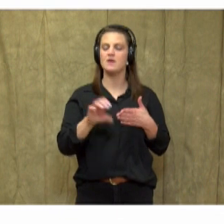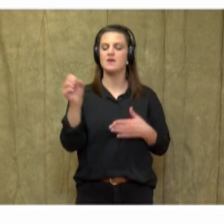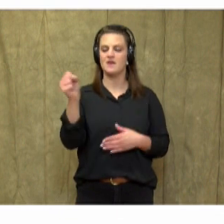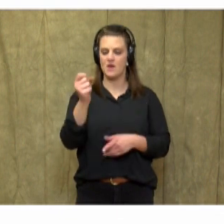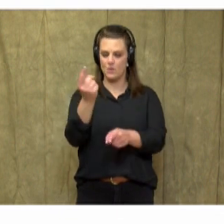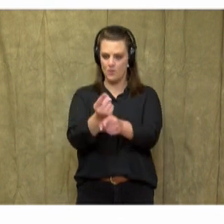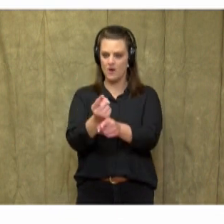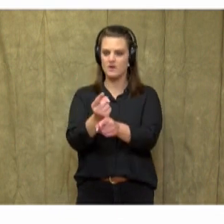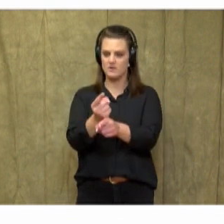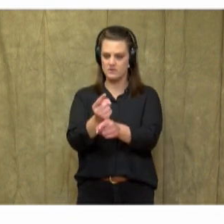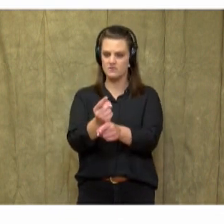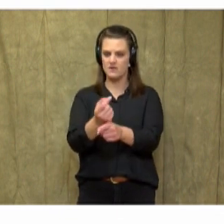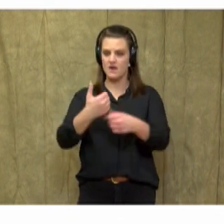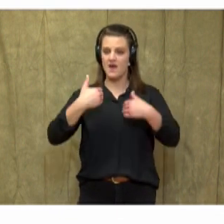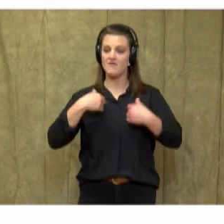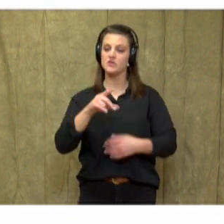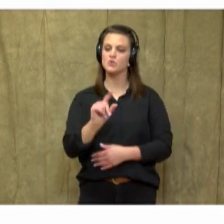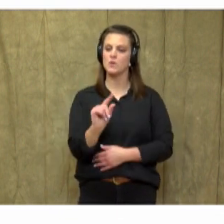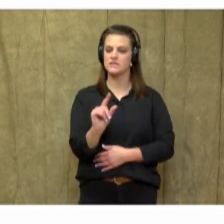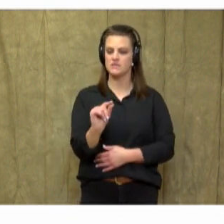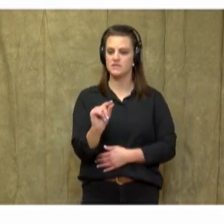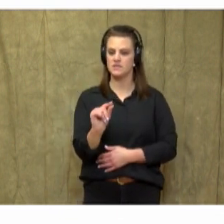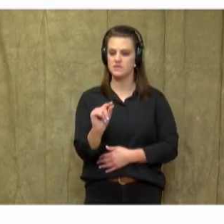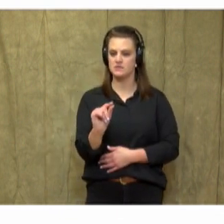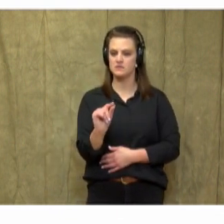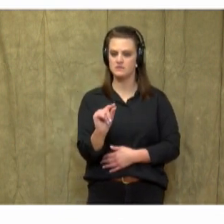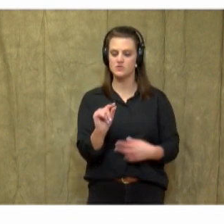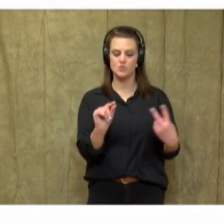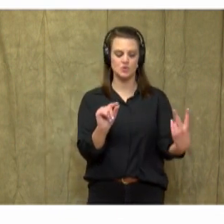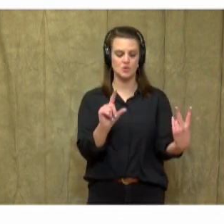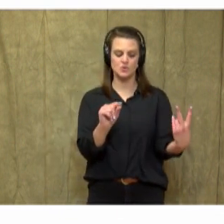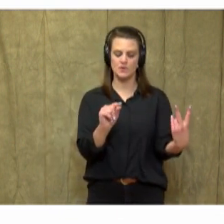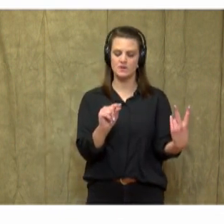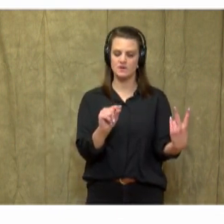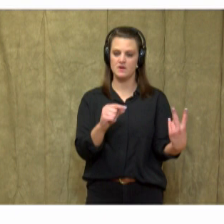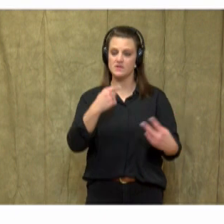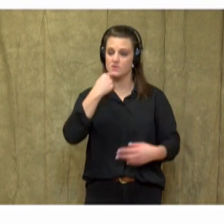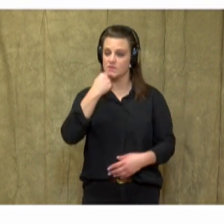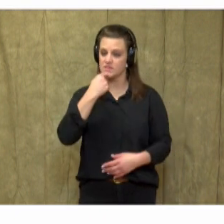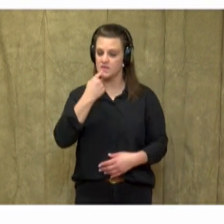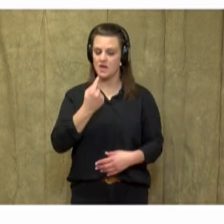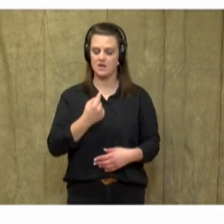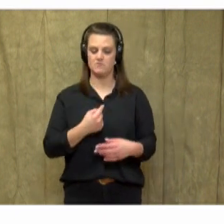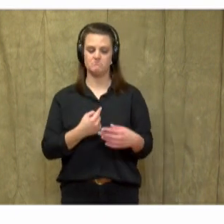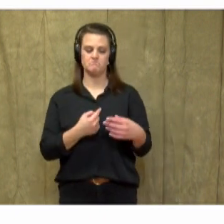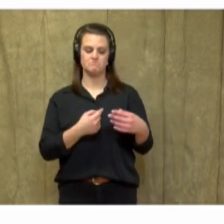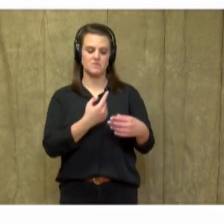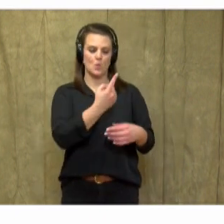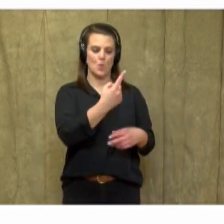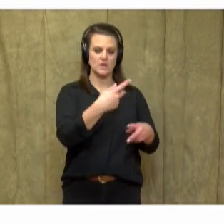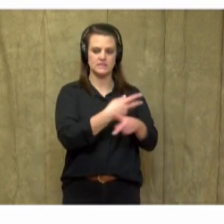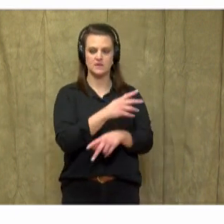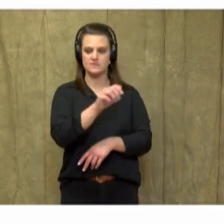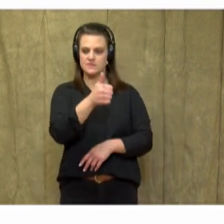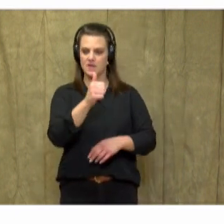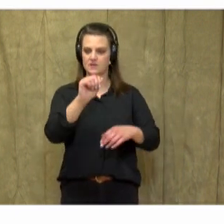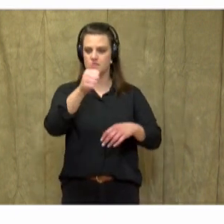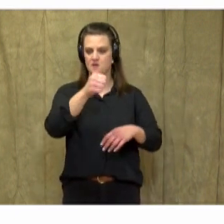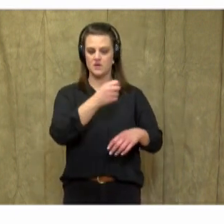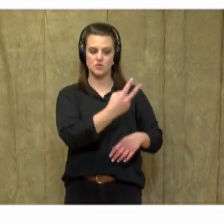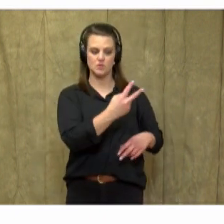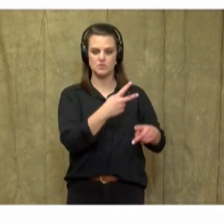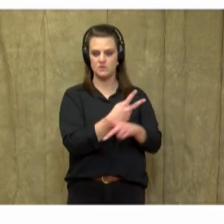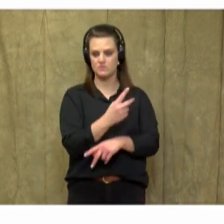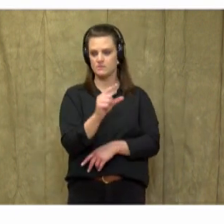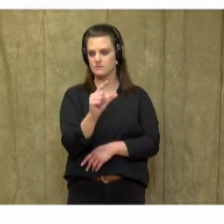that's right, there'd be 20. You could say 1 times 10 is 10, and so